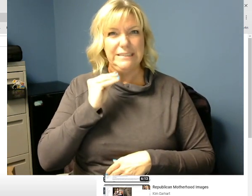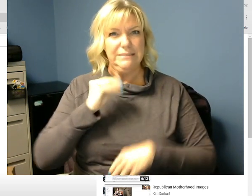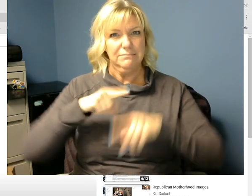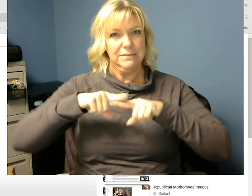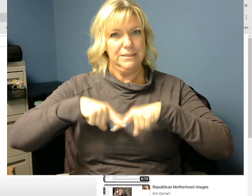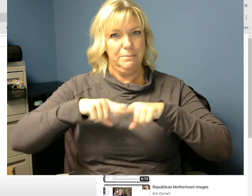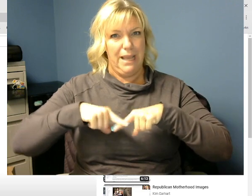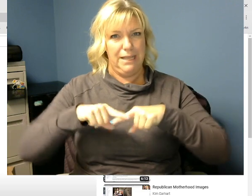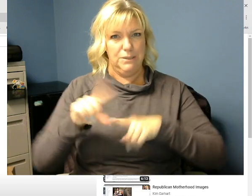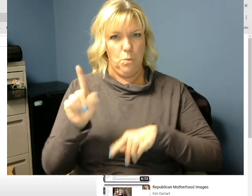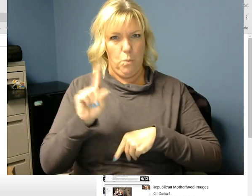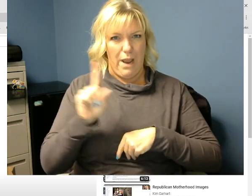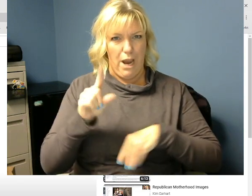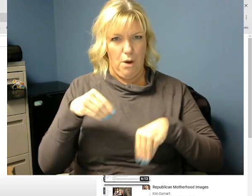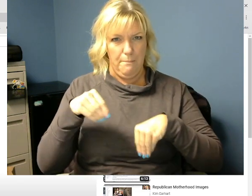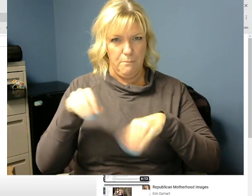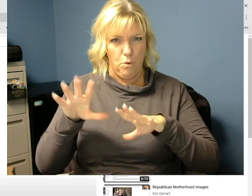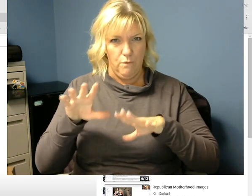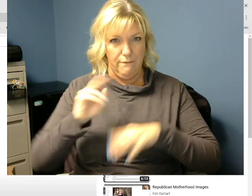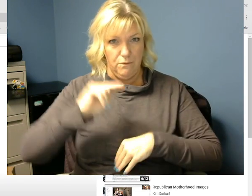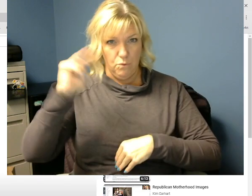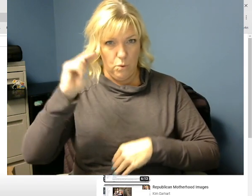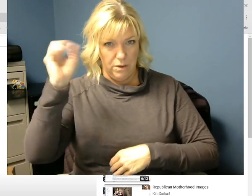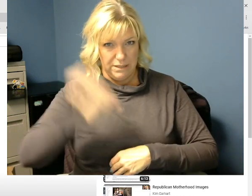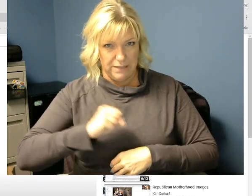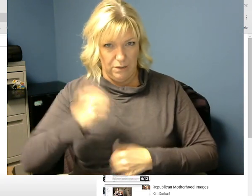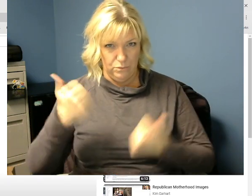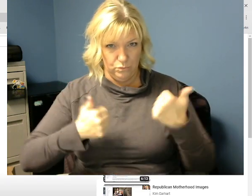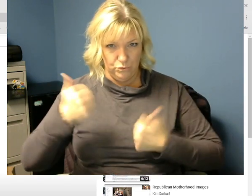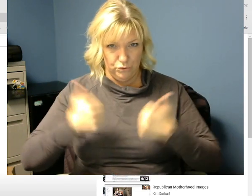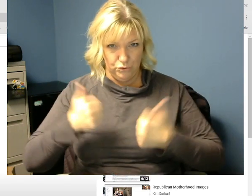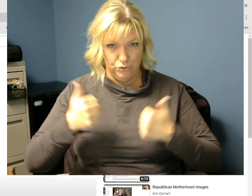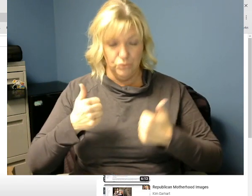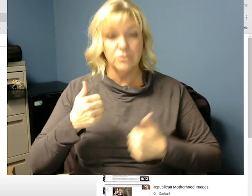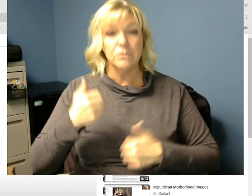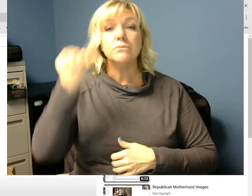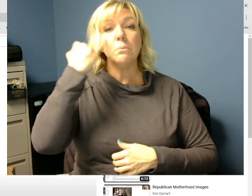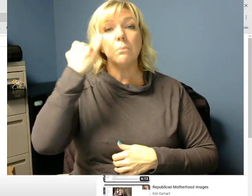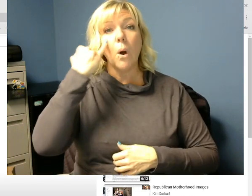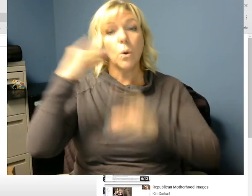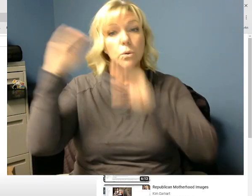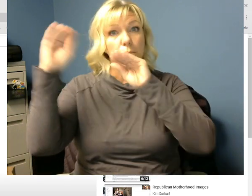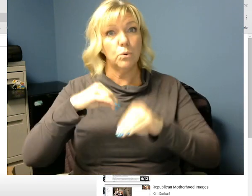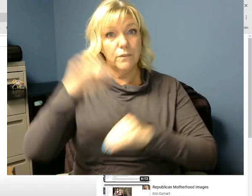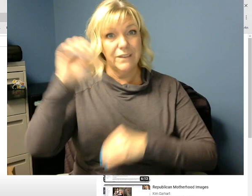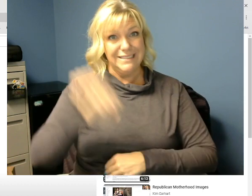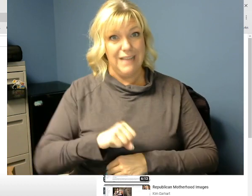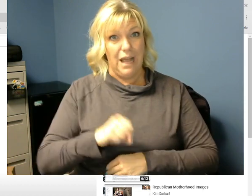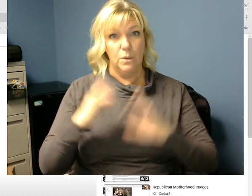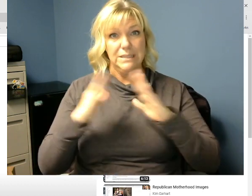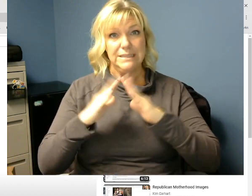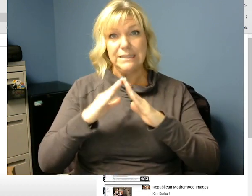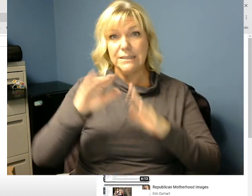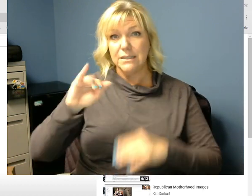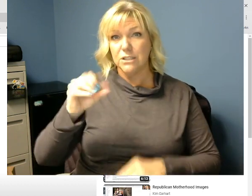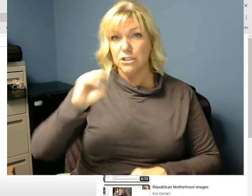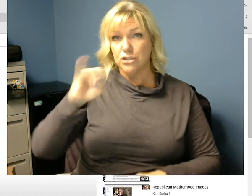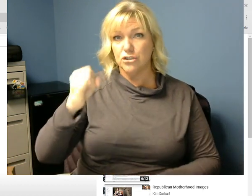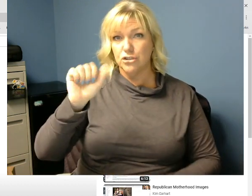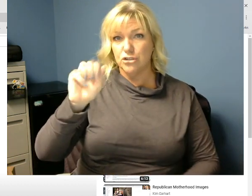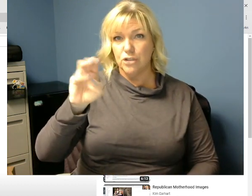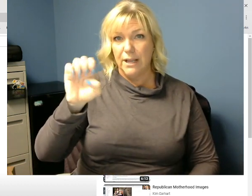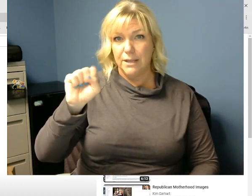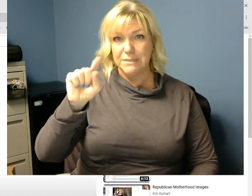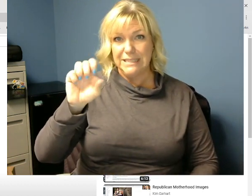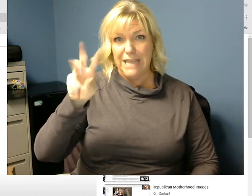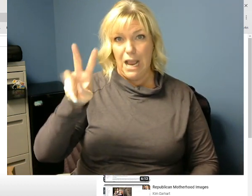depend on where they end up. If they go to the South, if they go to the Southern colonies, if they settle in Jamestown, their experience you're going to see is going